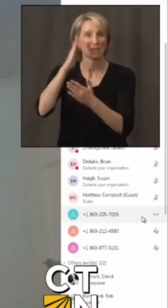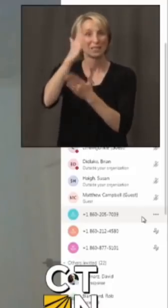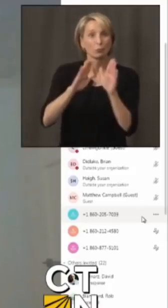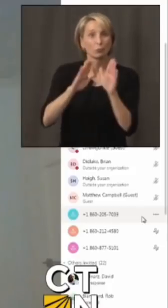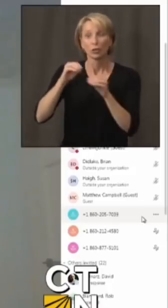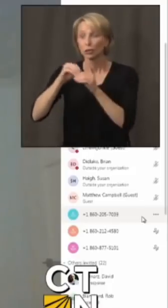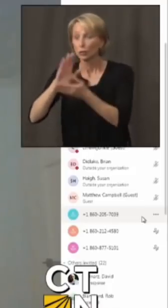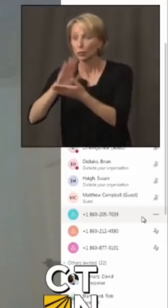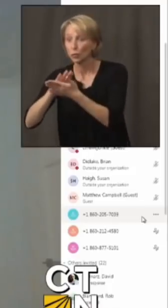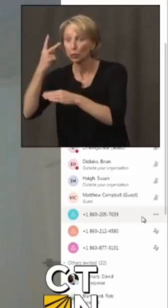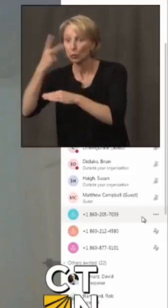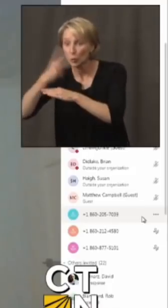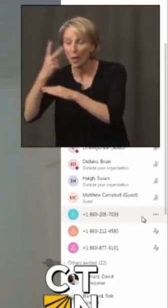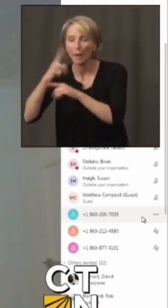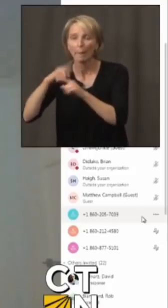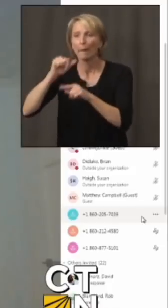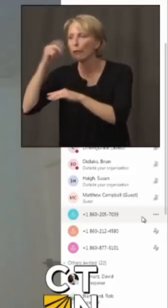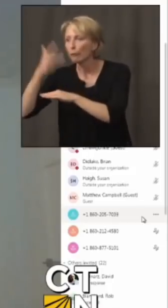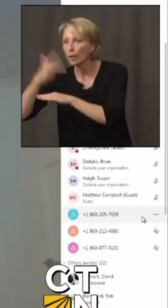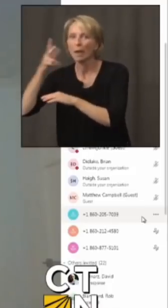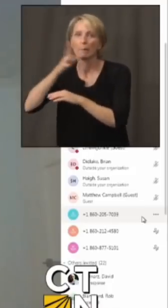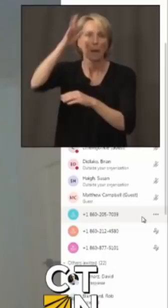that impacts child care.